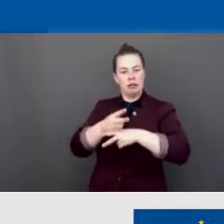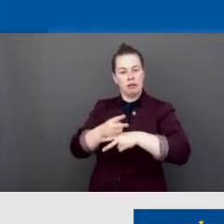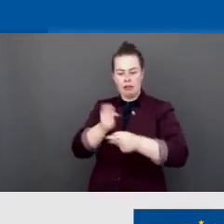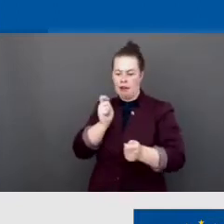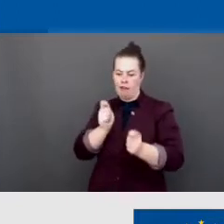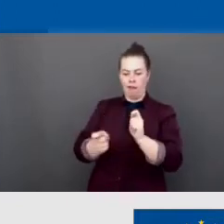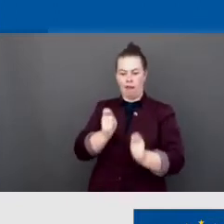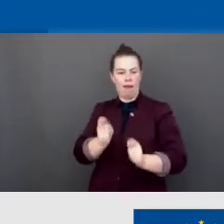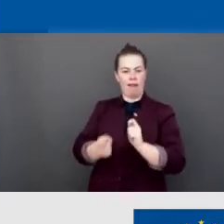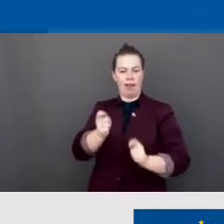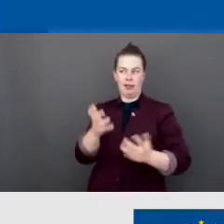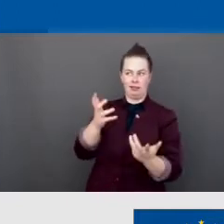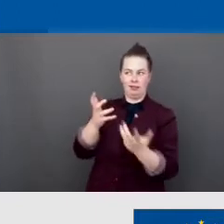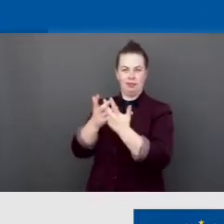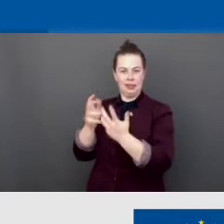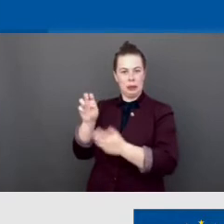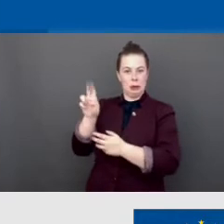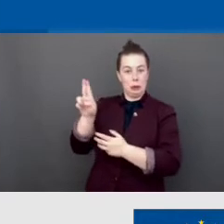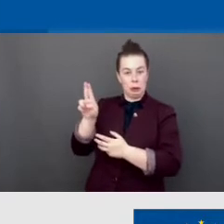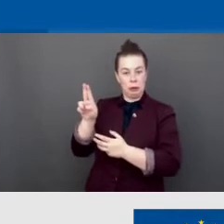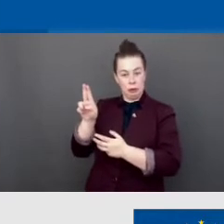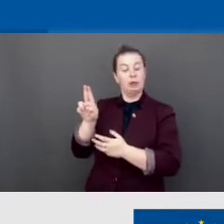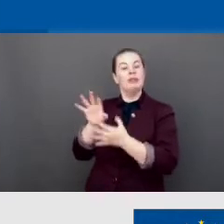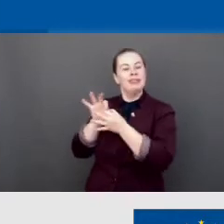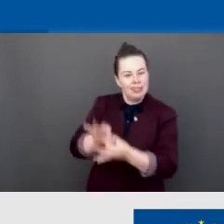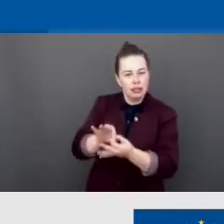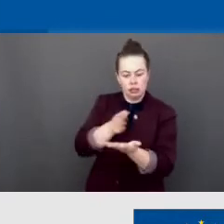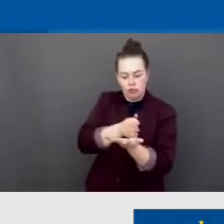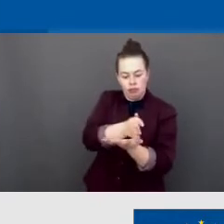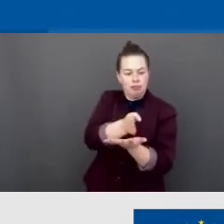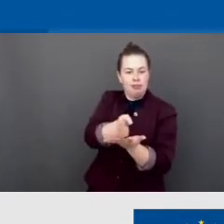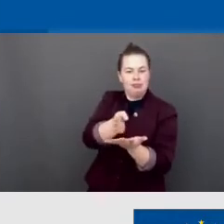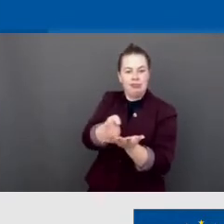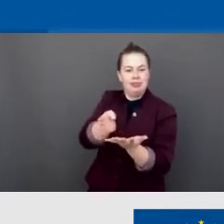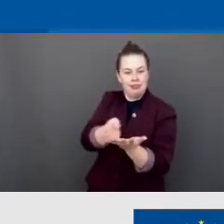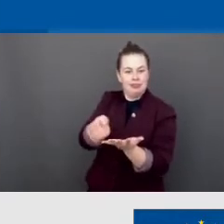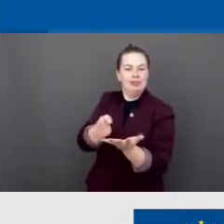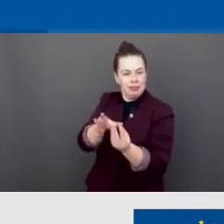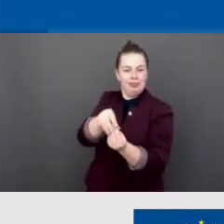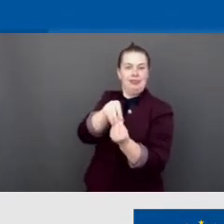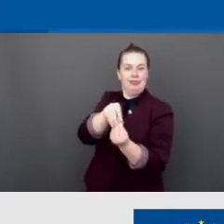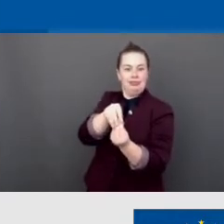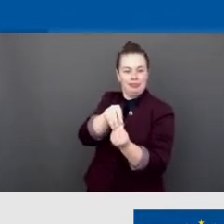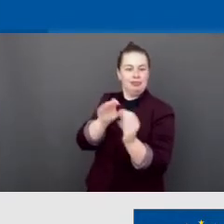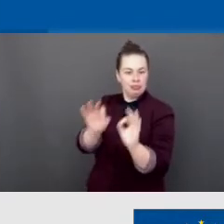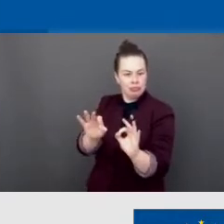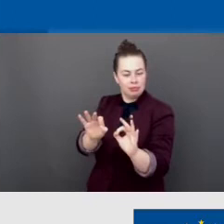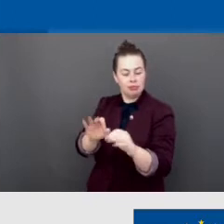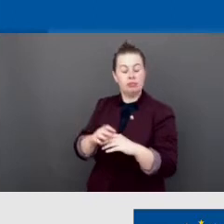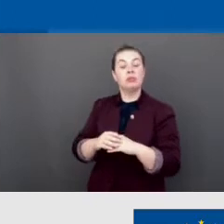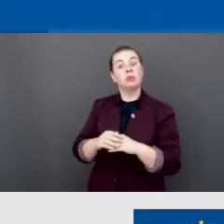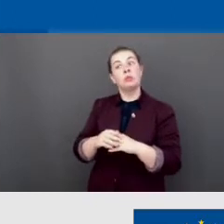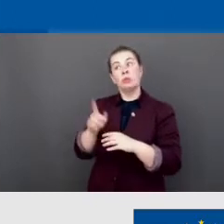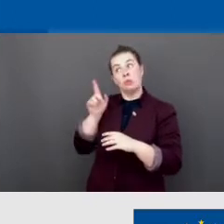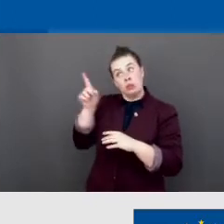regulations found in several domains, integrated care as well. If these guidelines